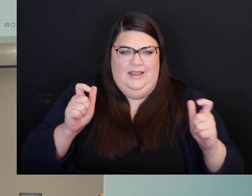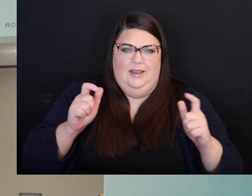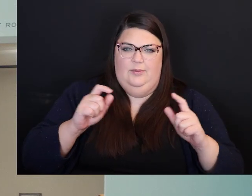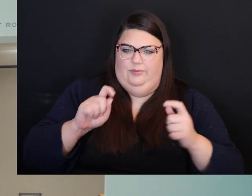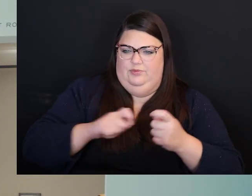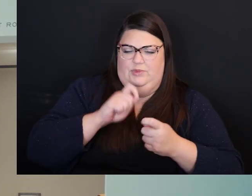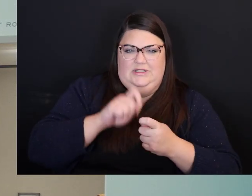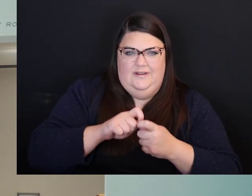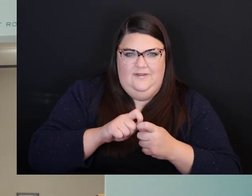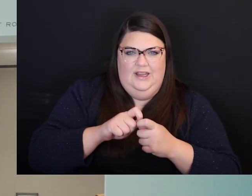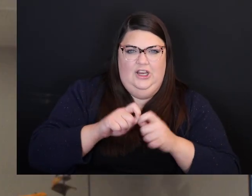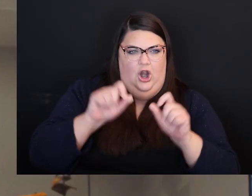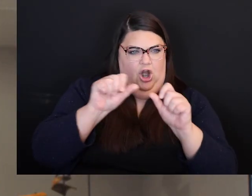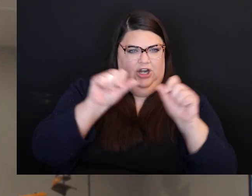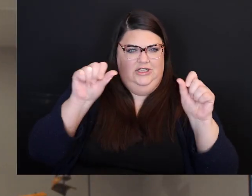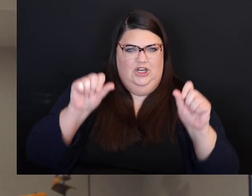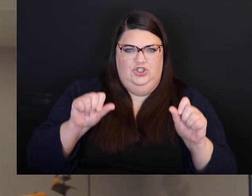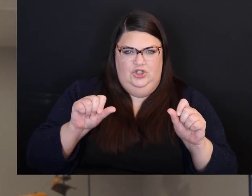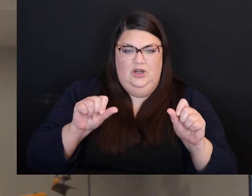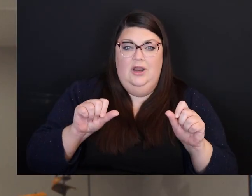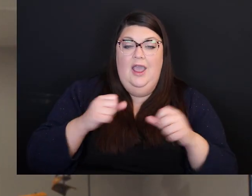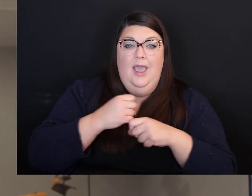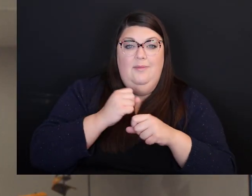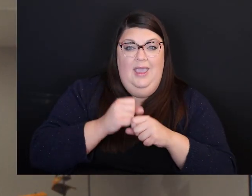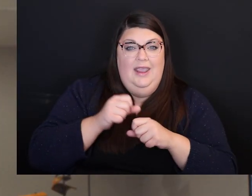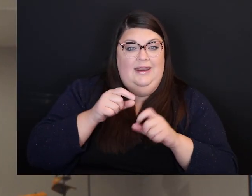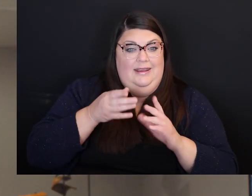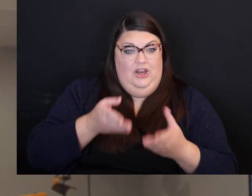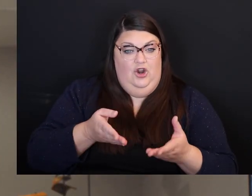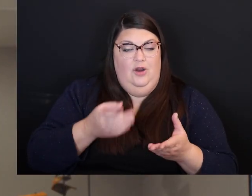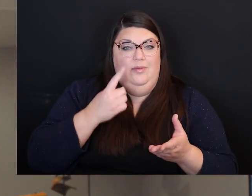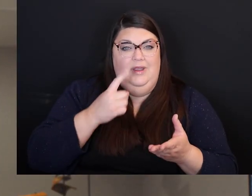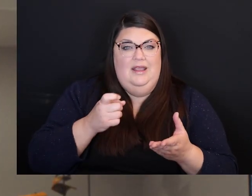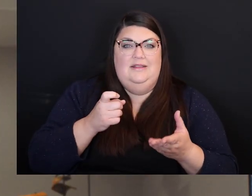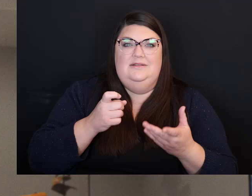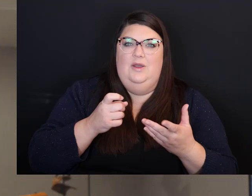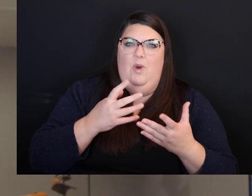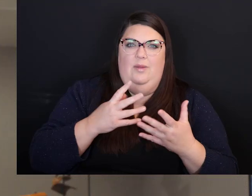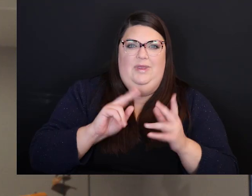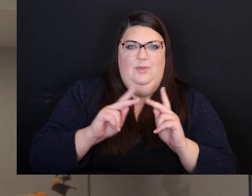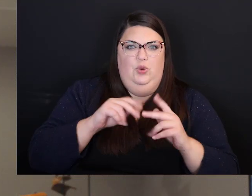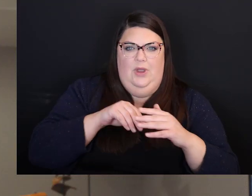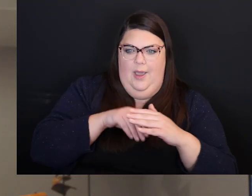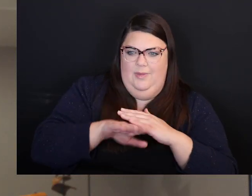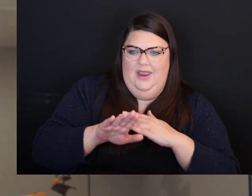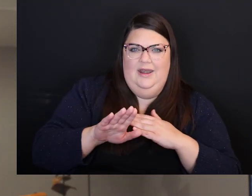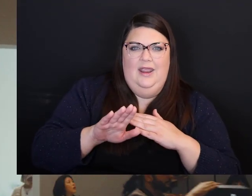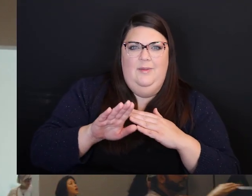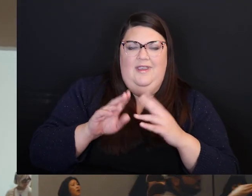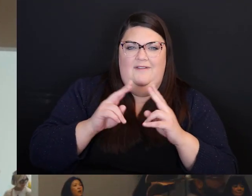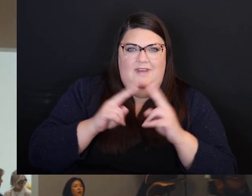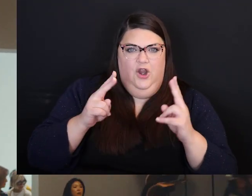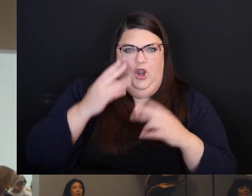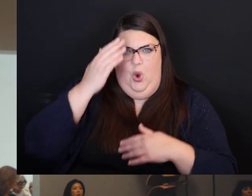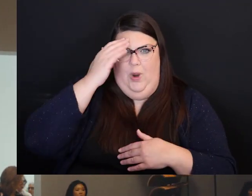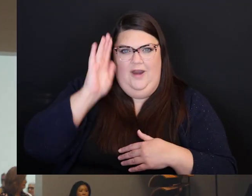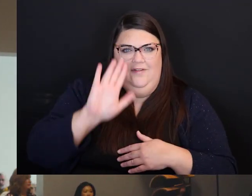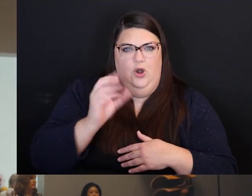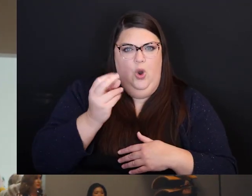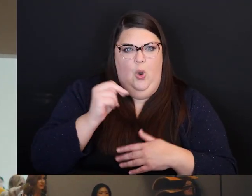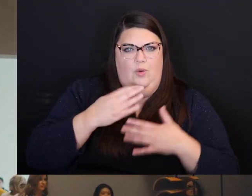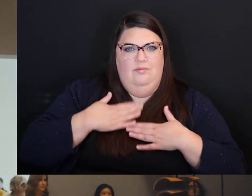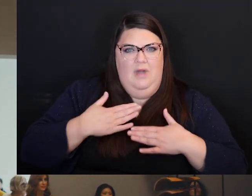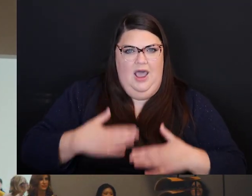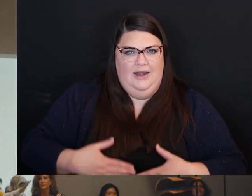architecture. I made the work so that people can come in and really become hyper aware of their own bodies in the space. If the work